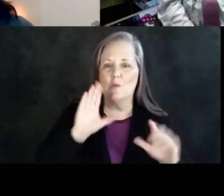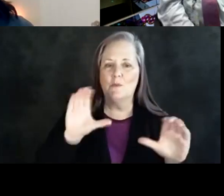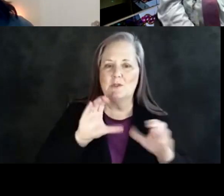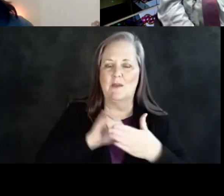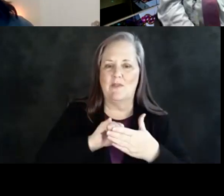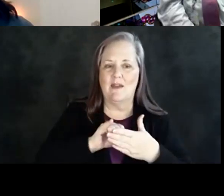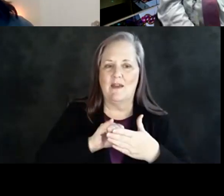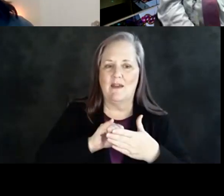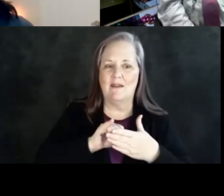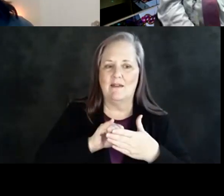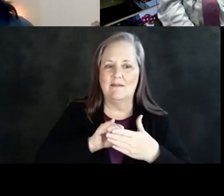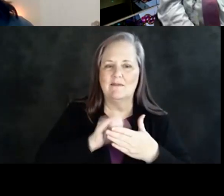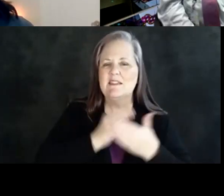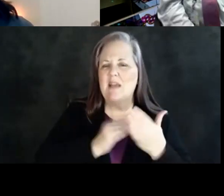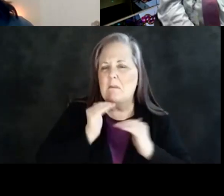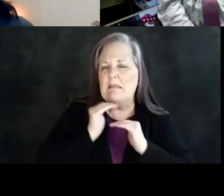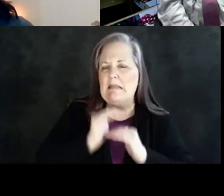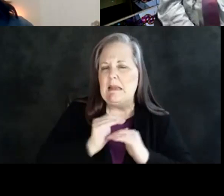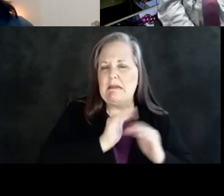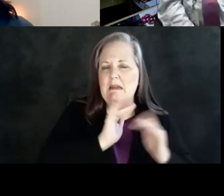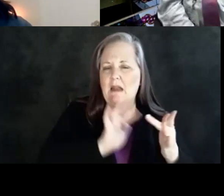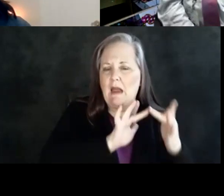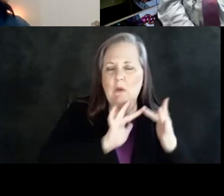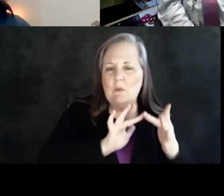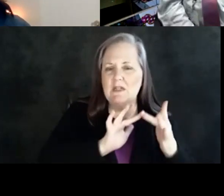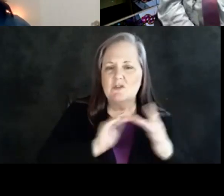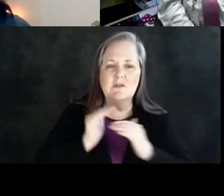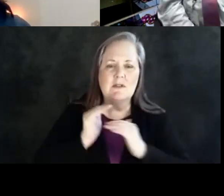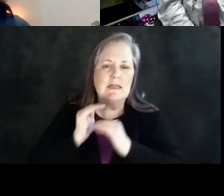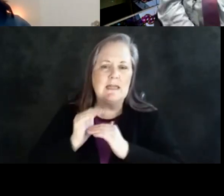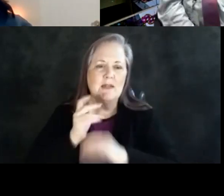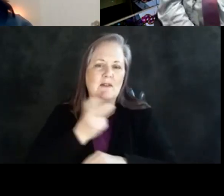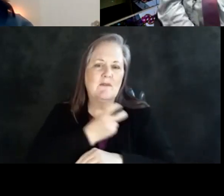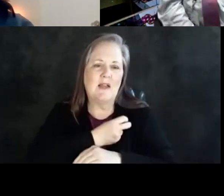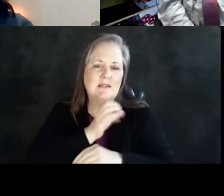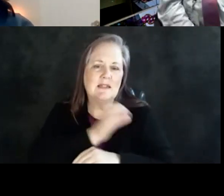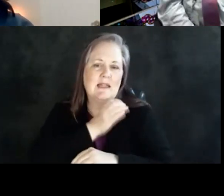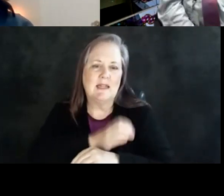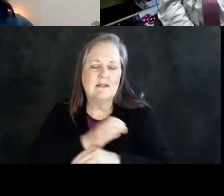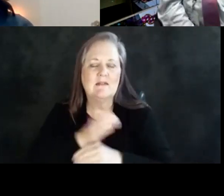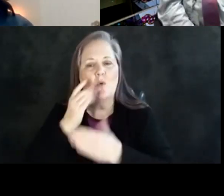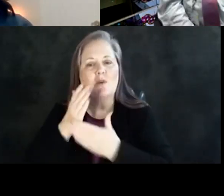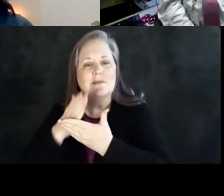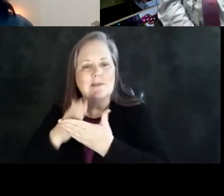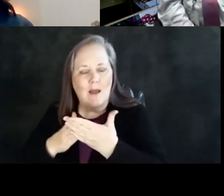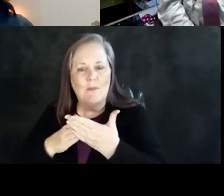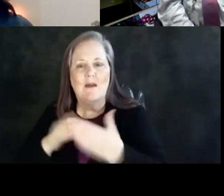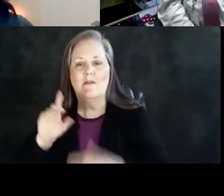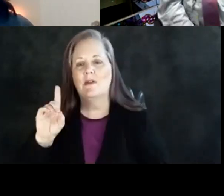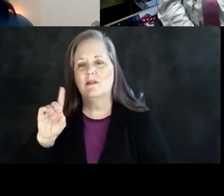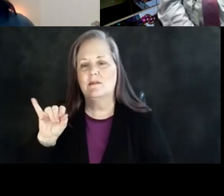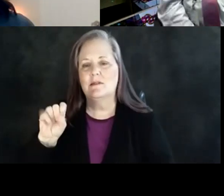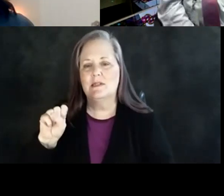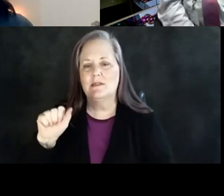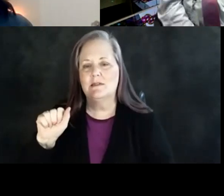doing some limited outreach and limited vaccination clinics to some of our disadvantaged communities at